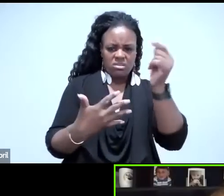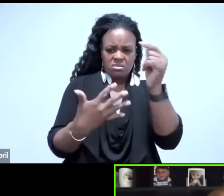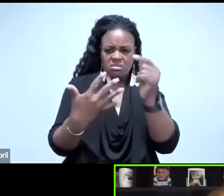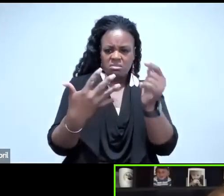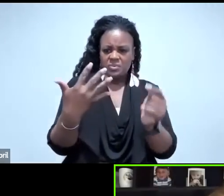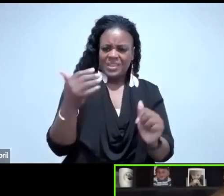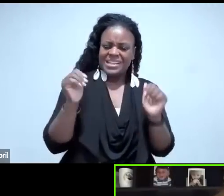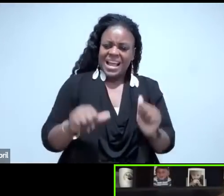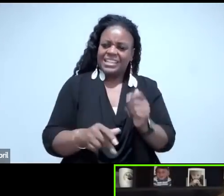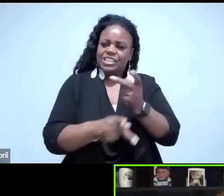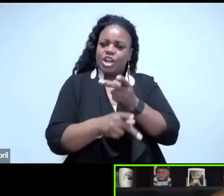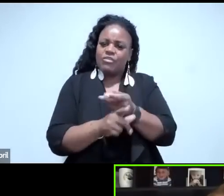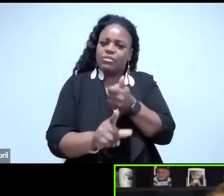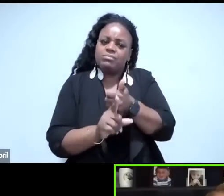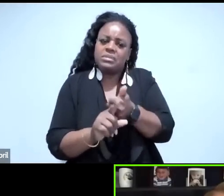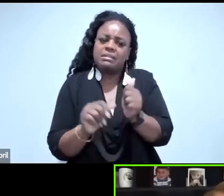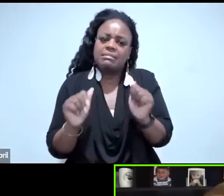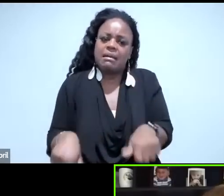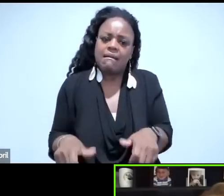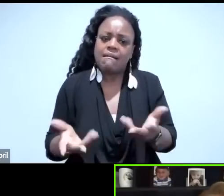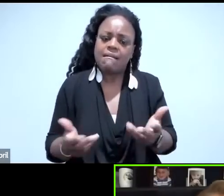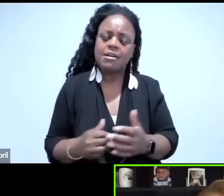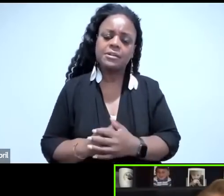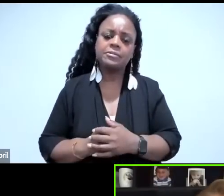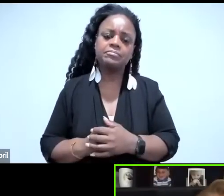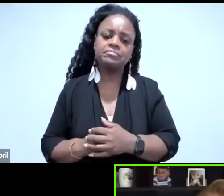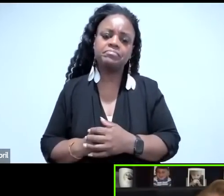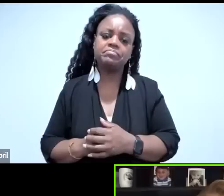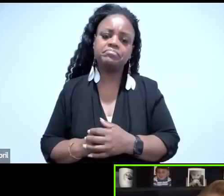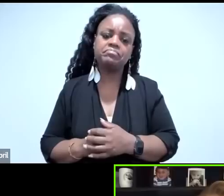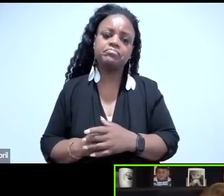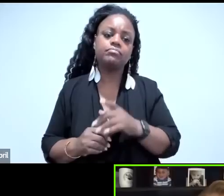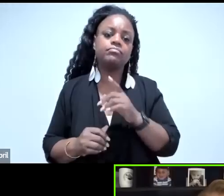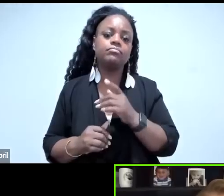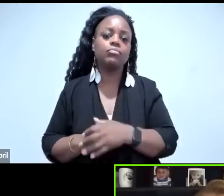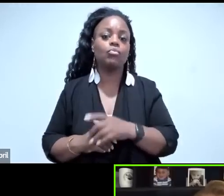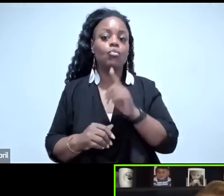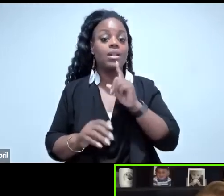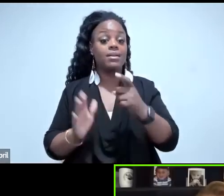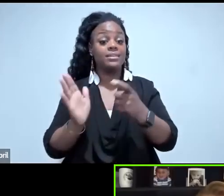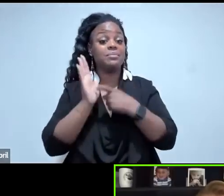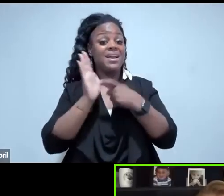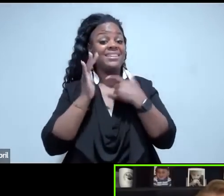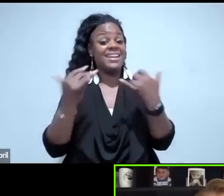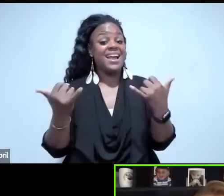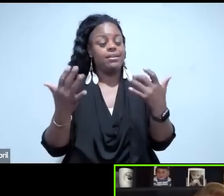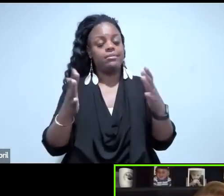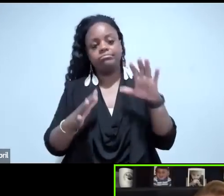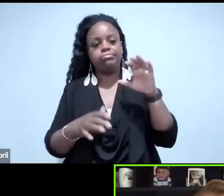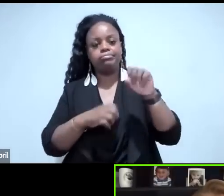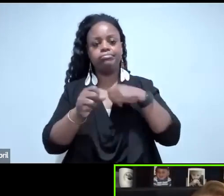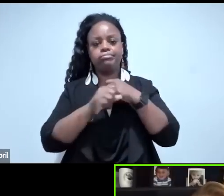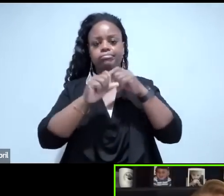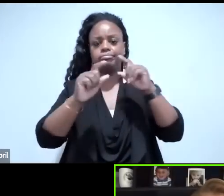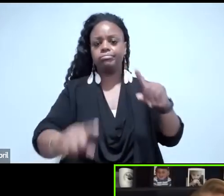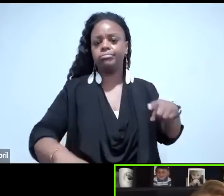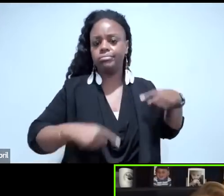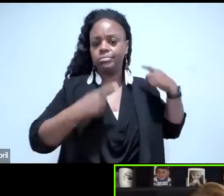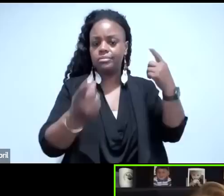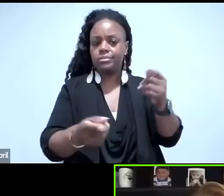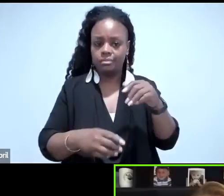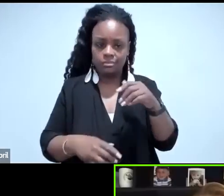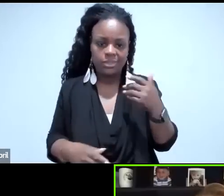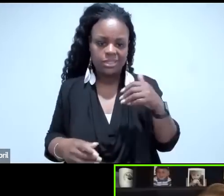were set over 100 years ago from the United Mine Workers of America, and in that explosion of organizing that happened